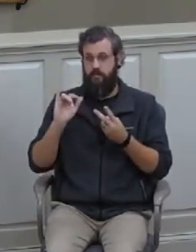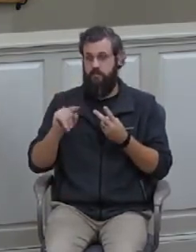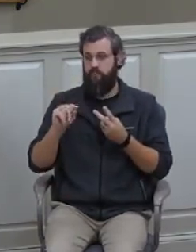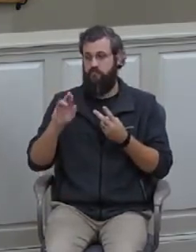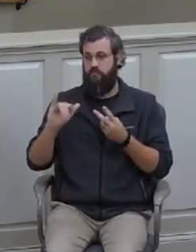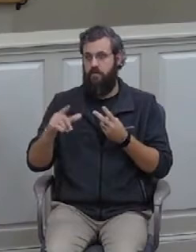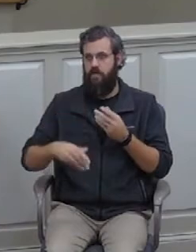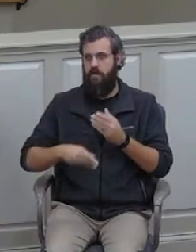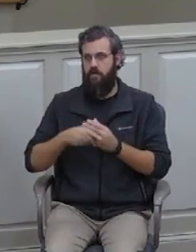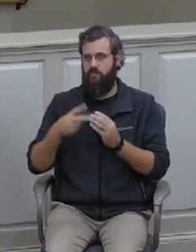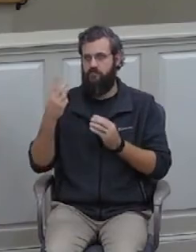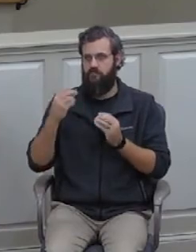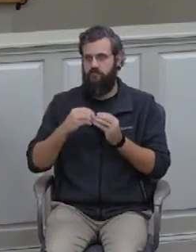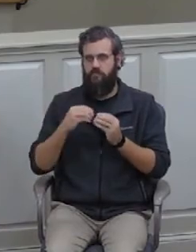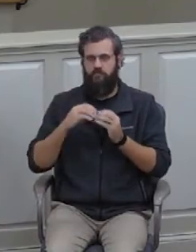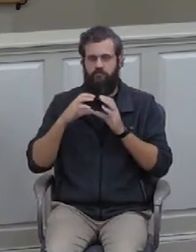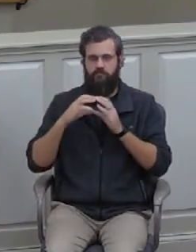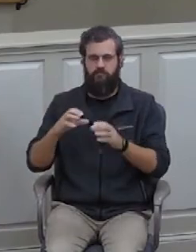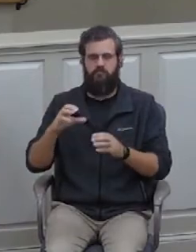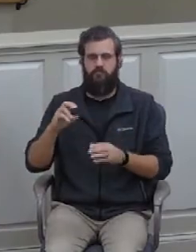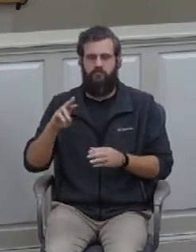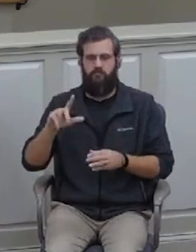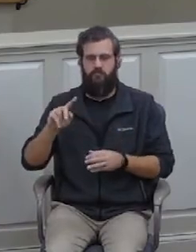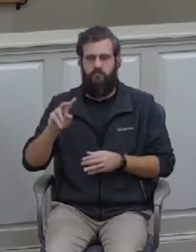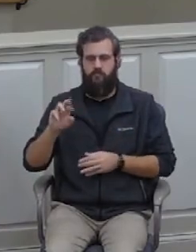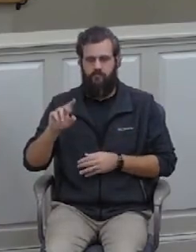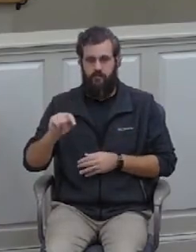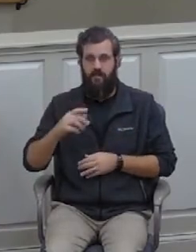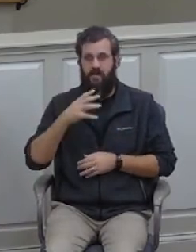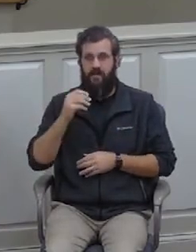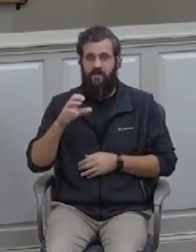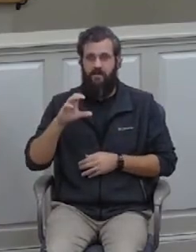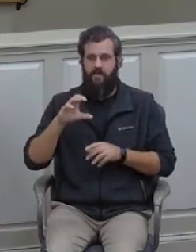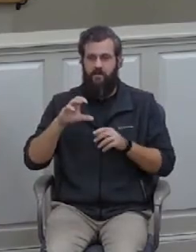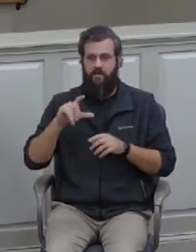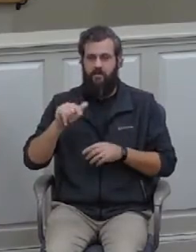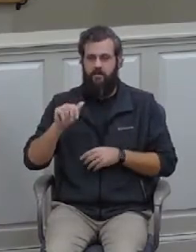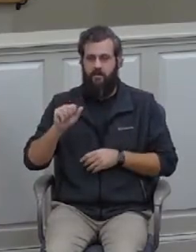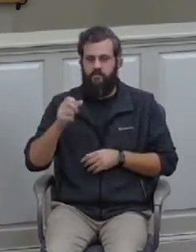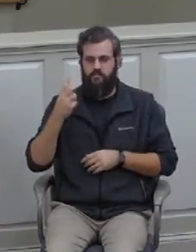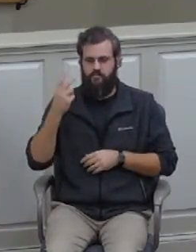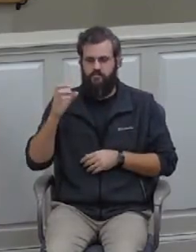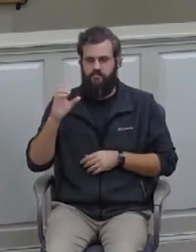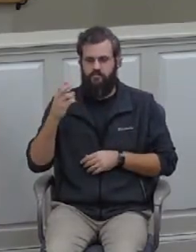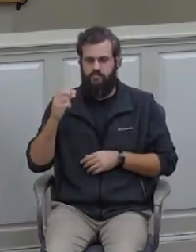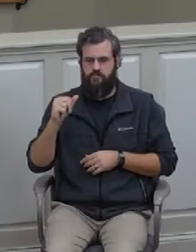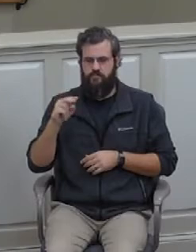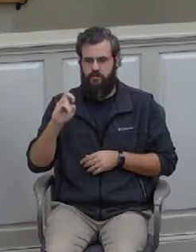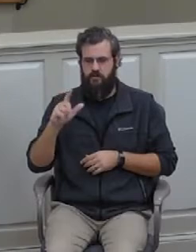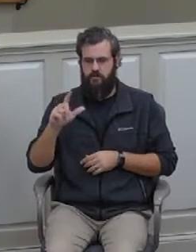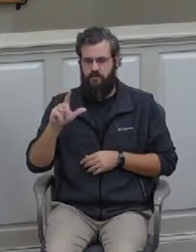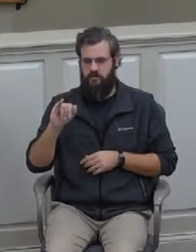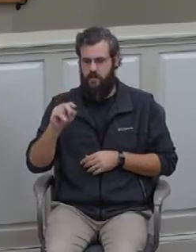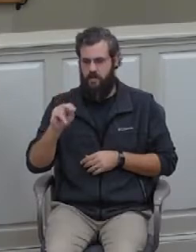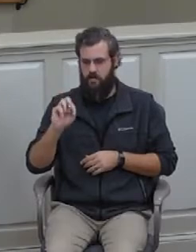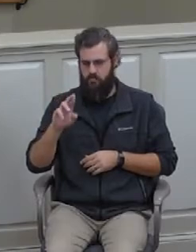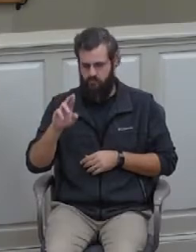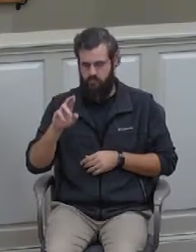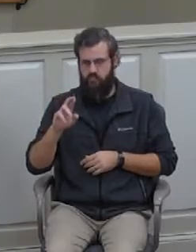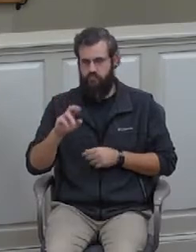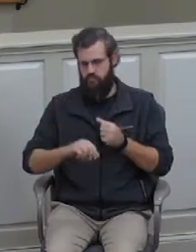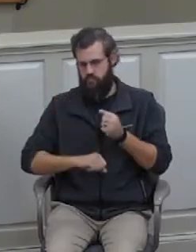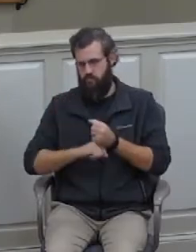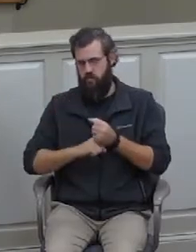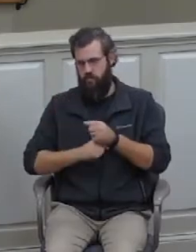and then additionally some Class 2 channel liner to support those culverts down in a